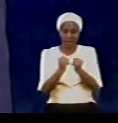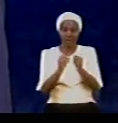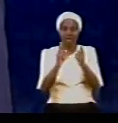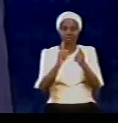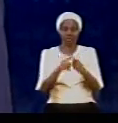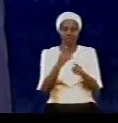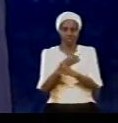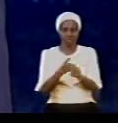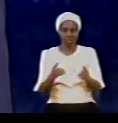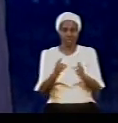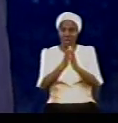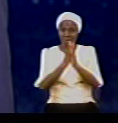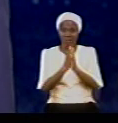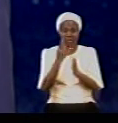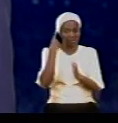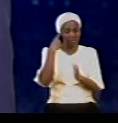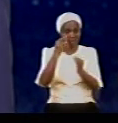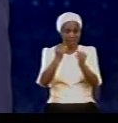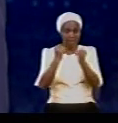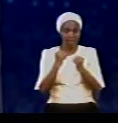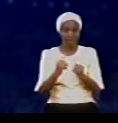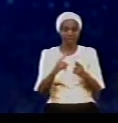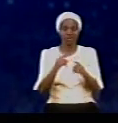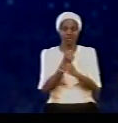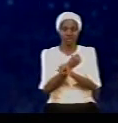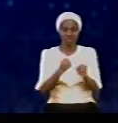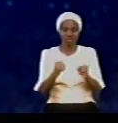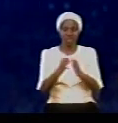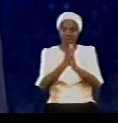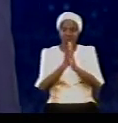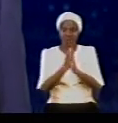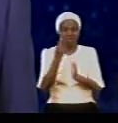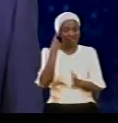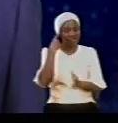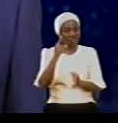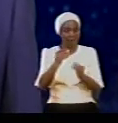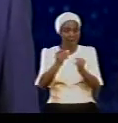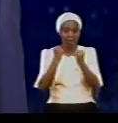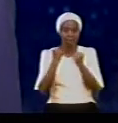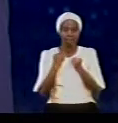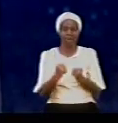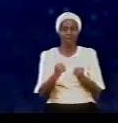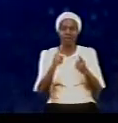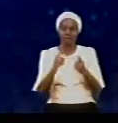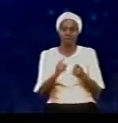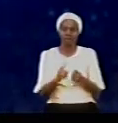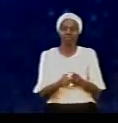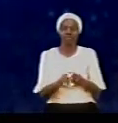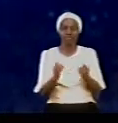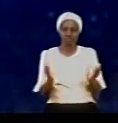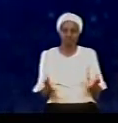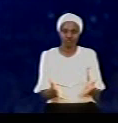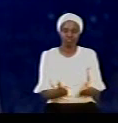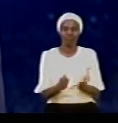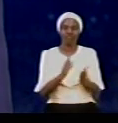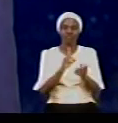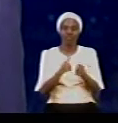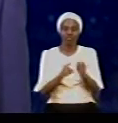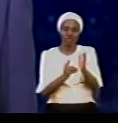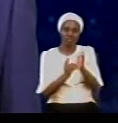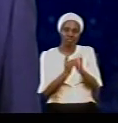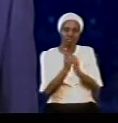to edify. Pray with passion. Pray with